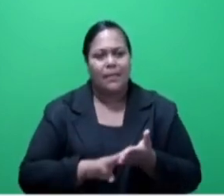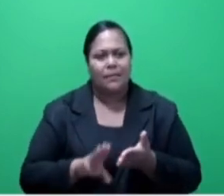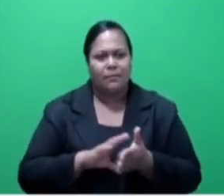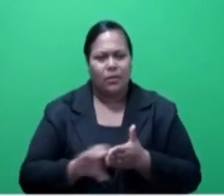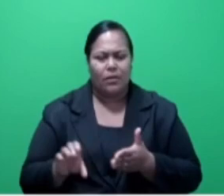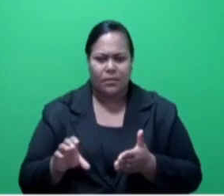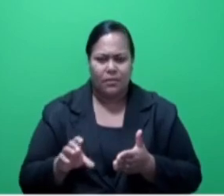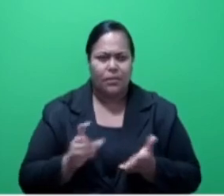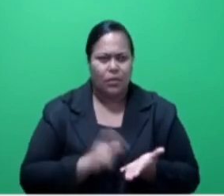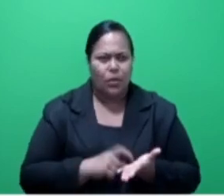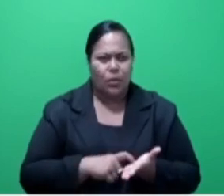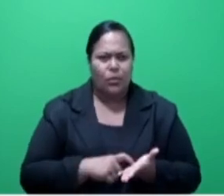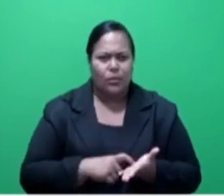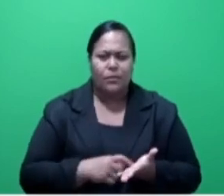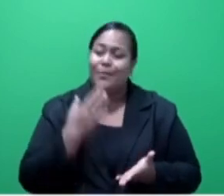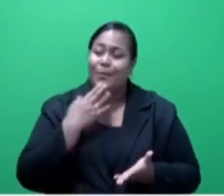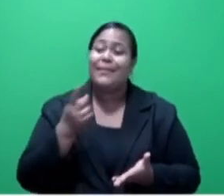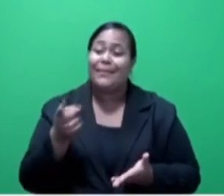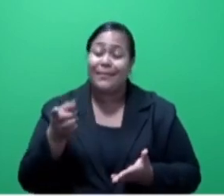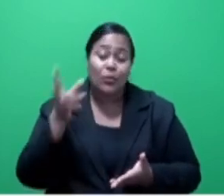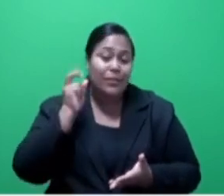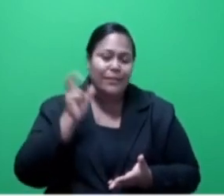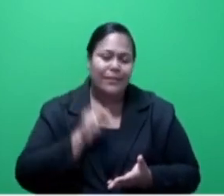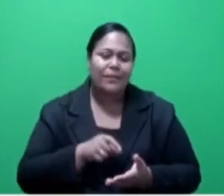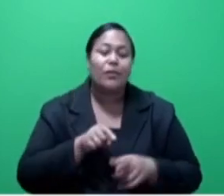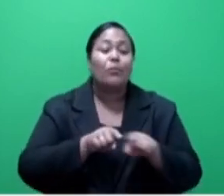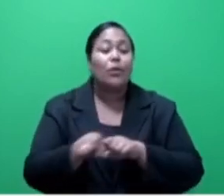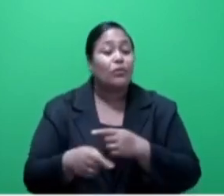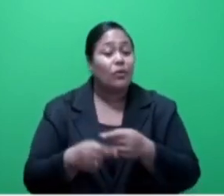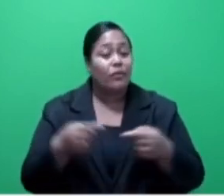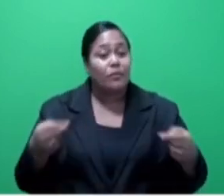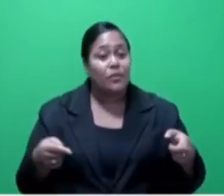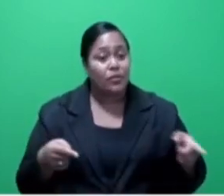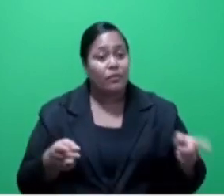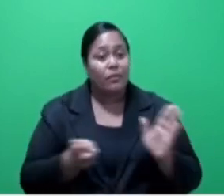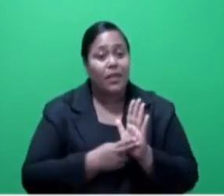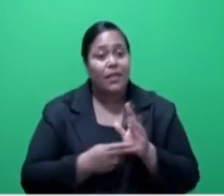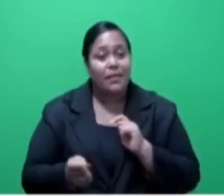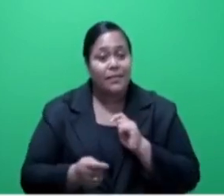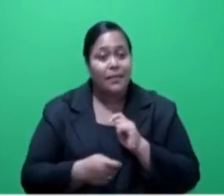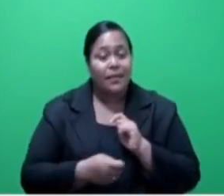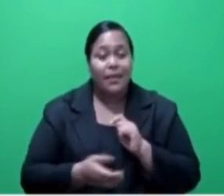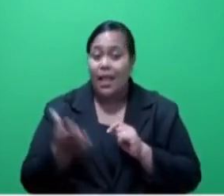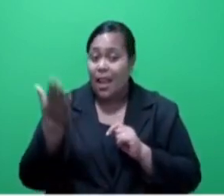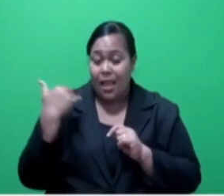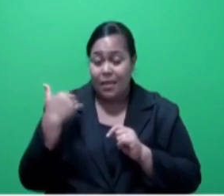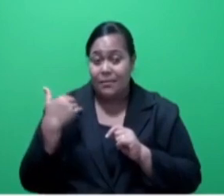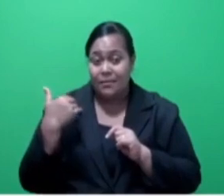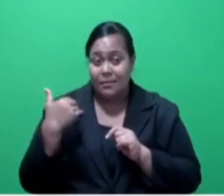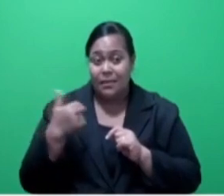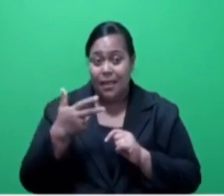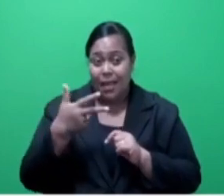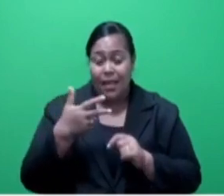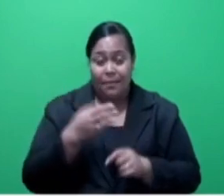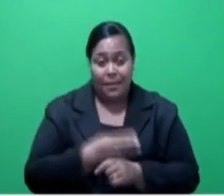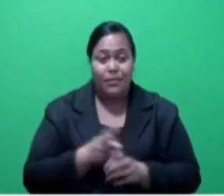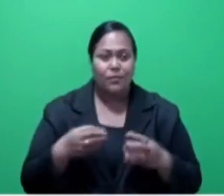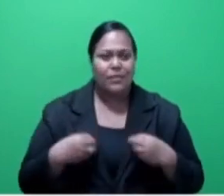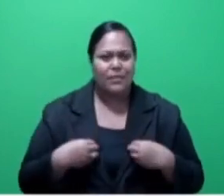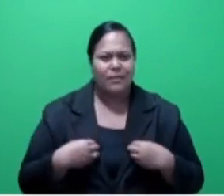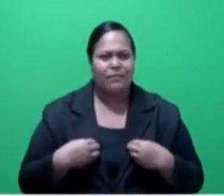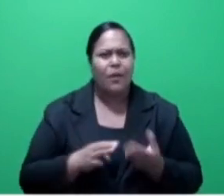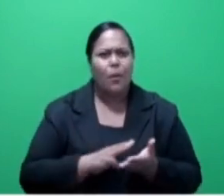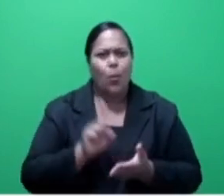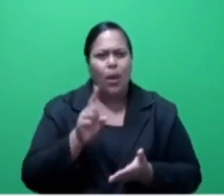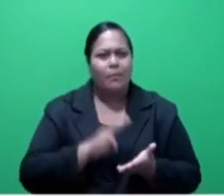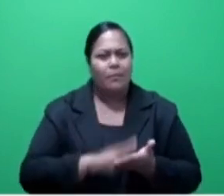Rondro, note this, a lot of them are from Netasiri. Last 8 months, they received $1 million. There's a new package being put in place for